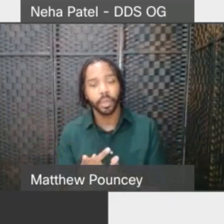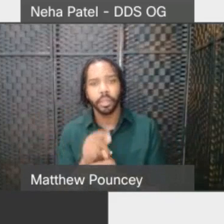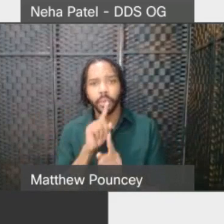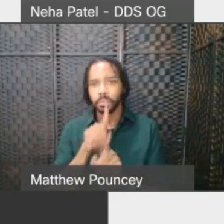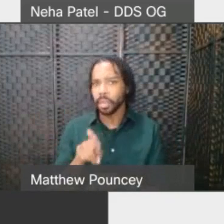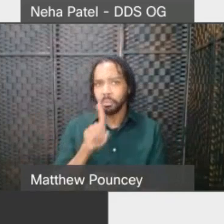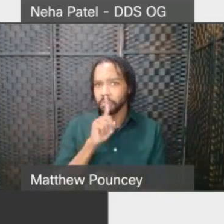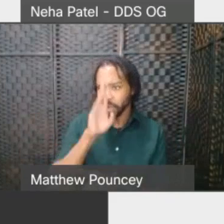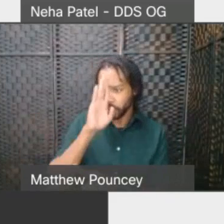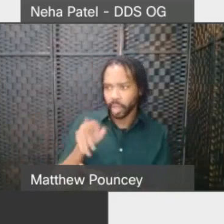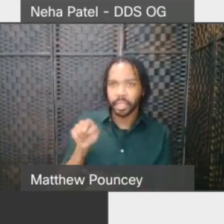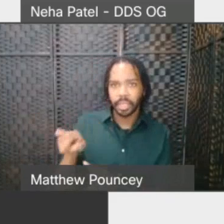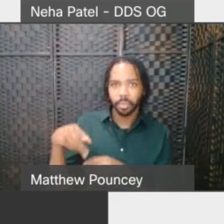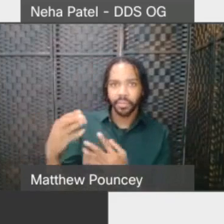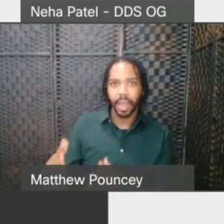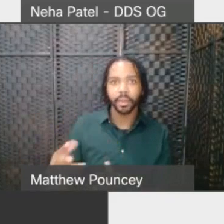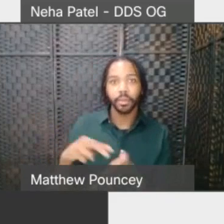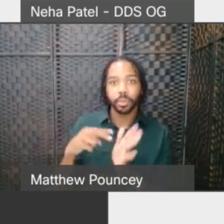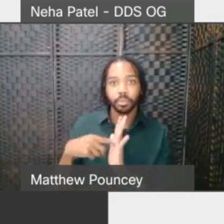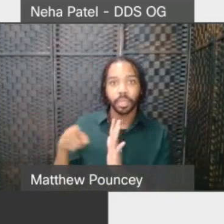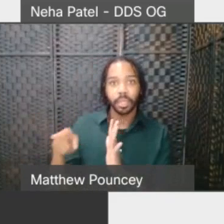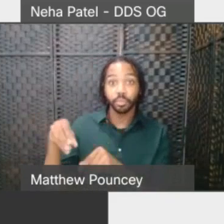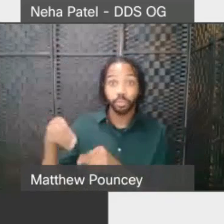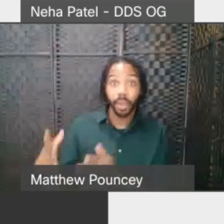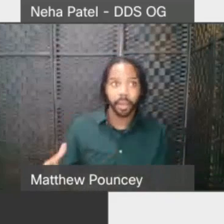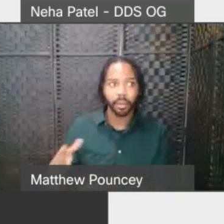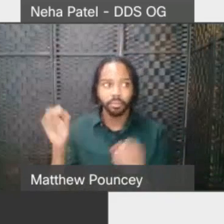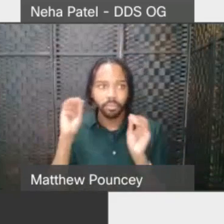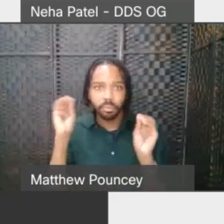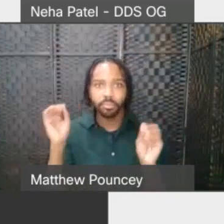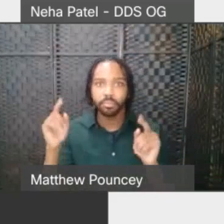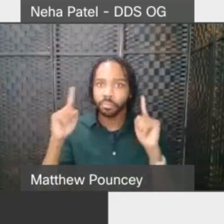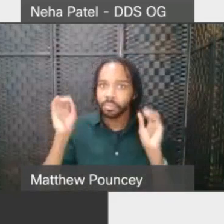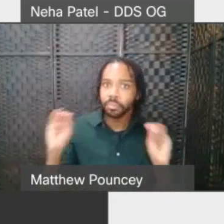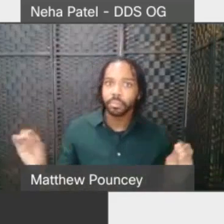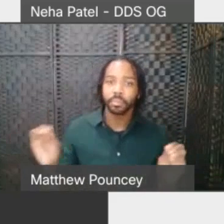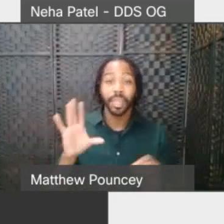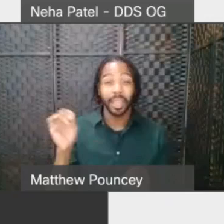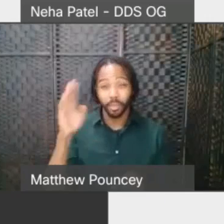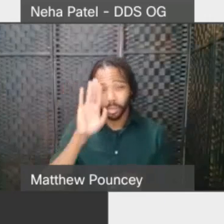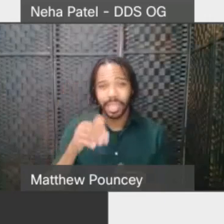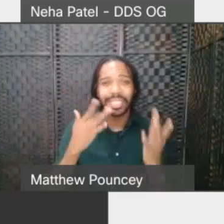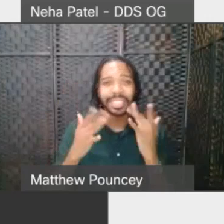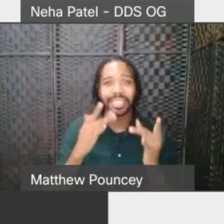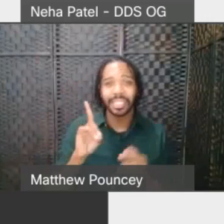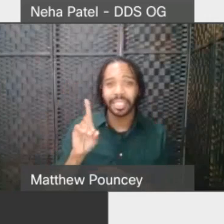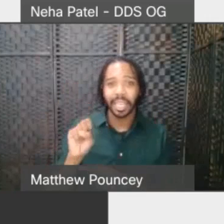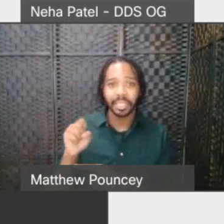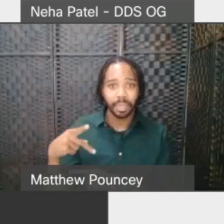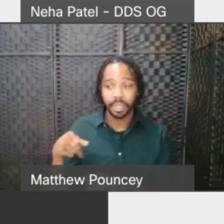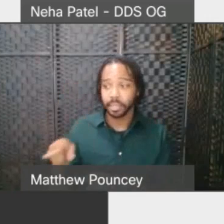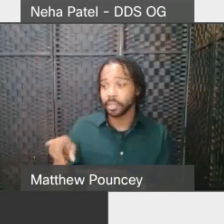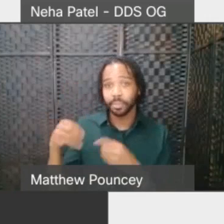provider. So the provider will be in the dark, and there's such a shortage of DSPs right now that providers